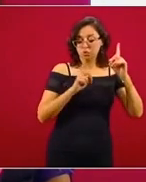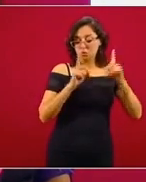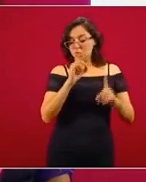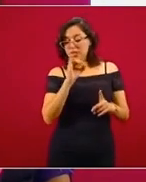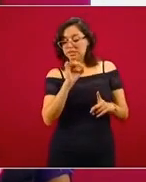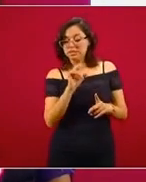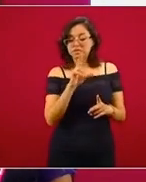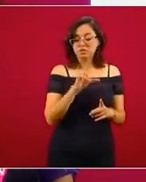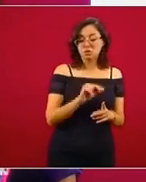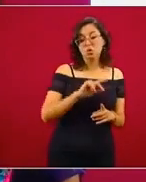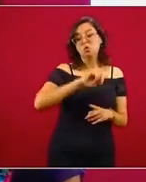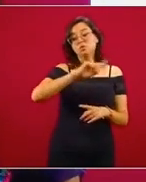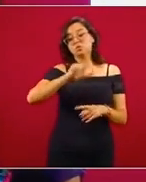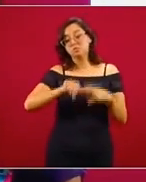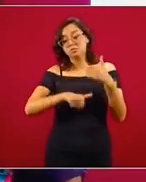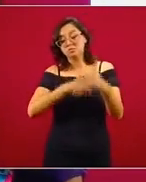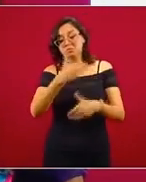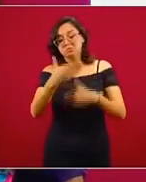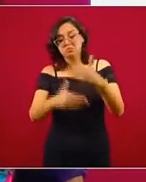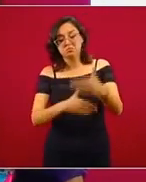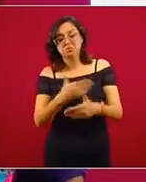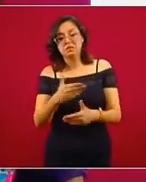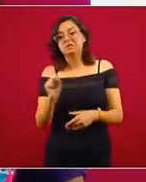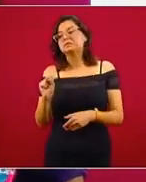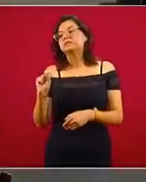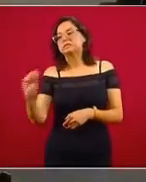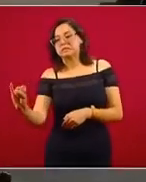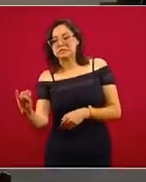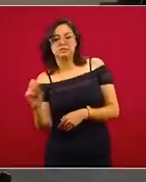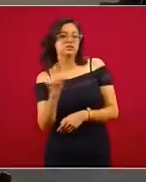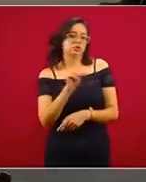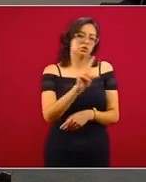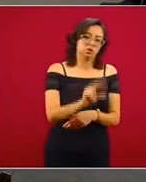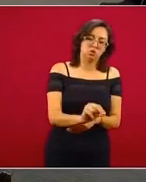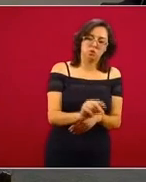de su So we've had investigación pues han a sido total lógicamente